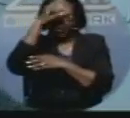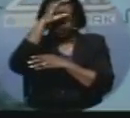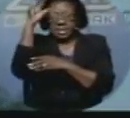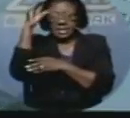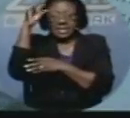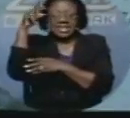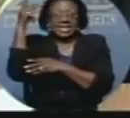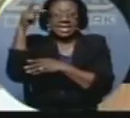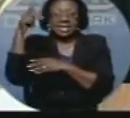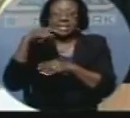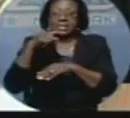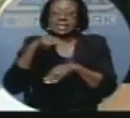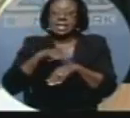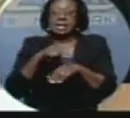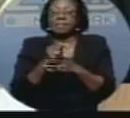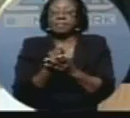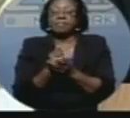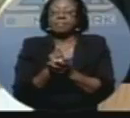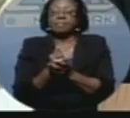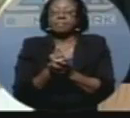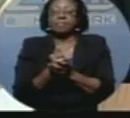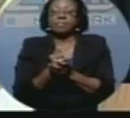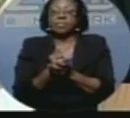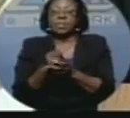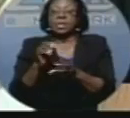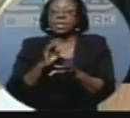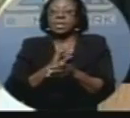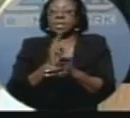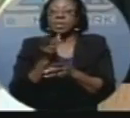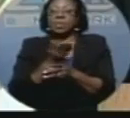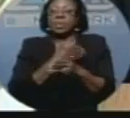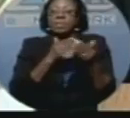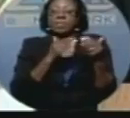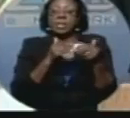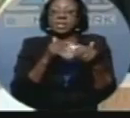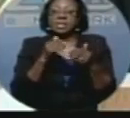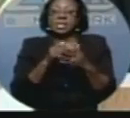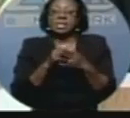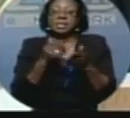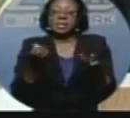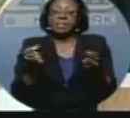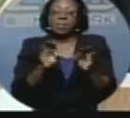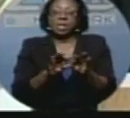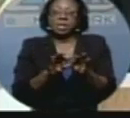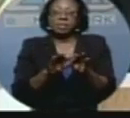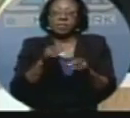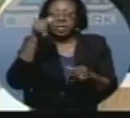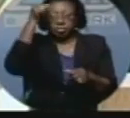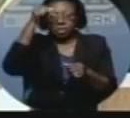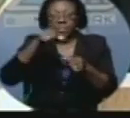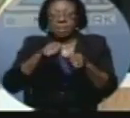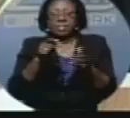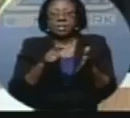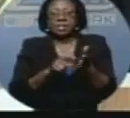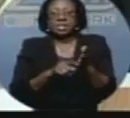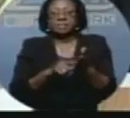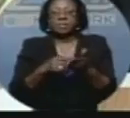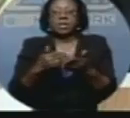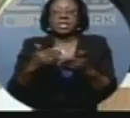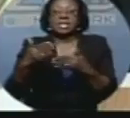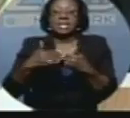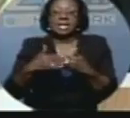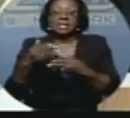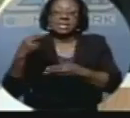and dedication for a better life. We think that it is important to leave markers for the next generation. They are forming